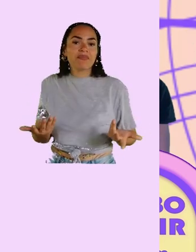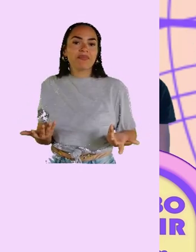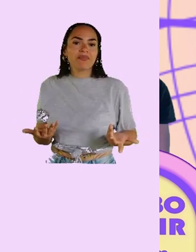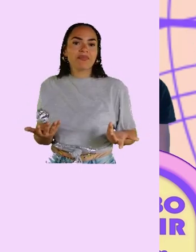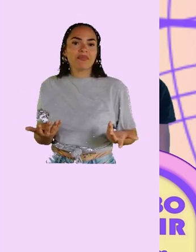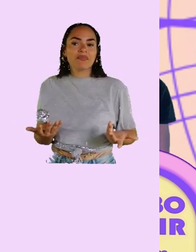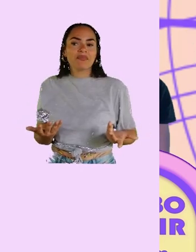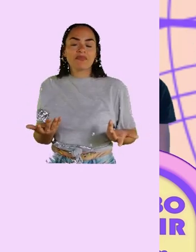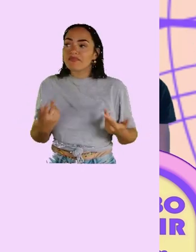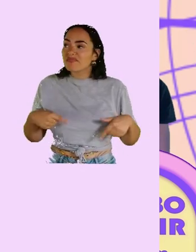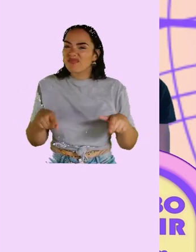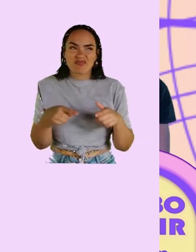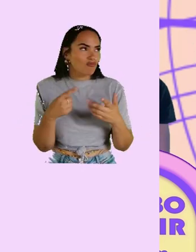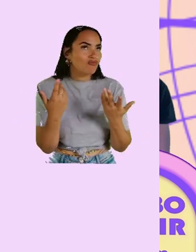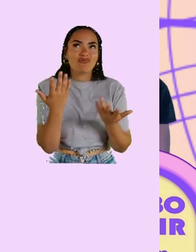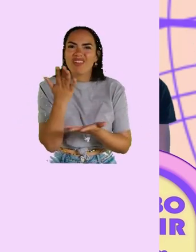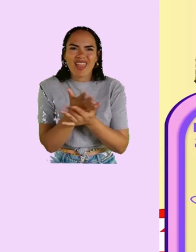Is any of this real?